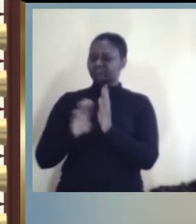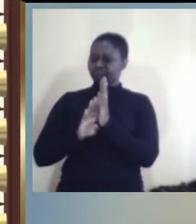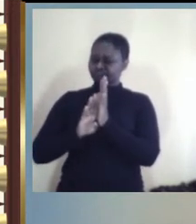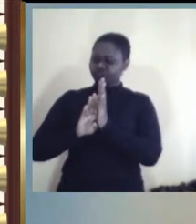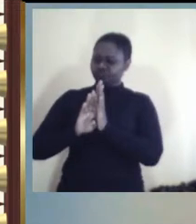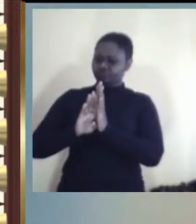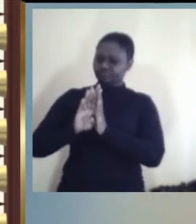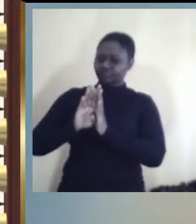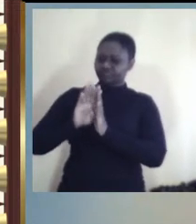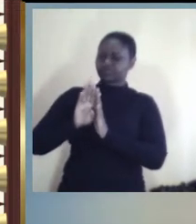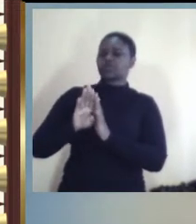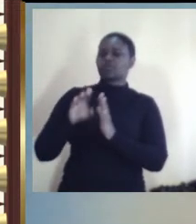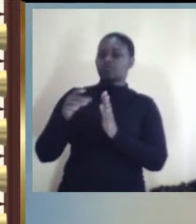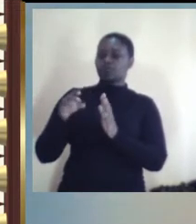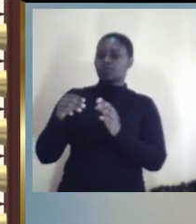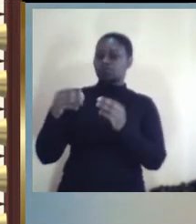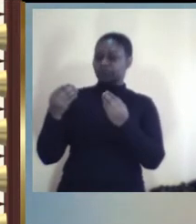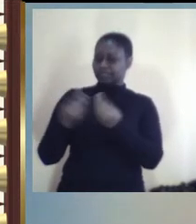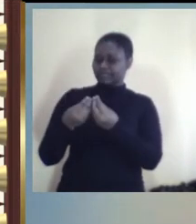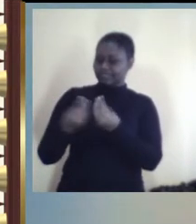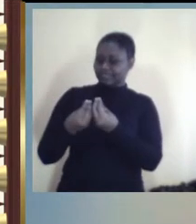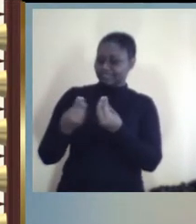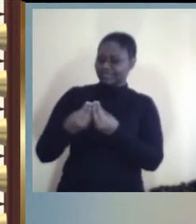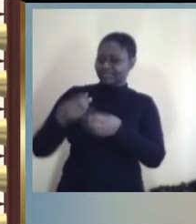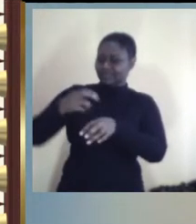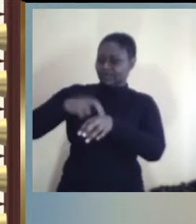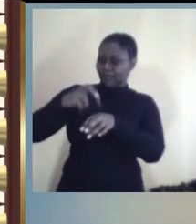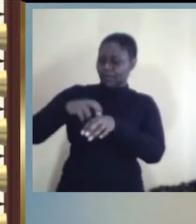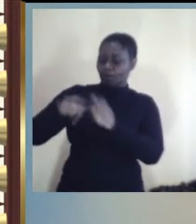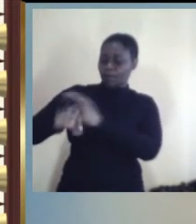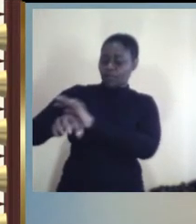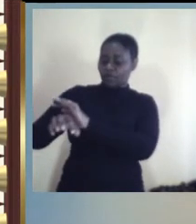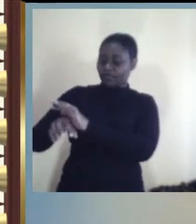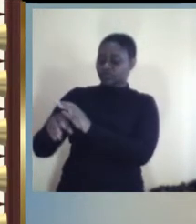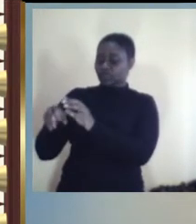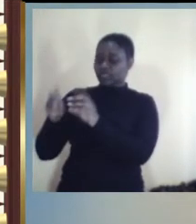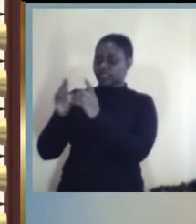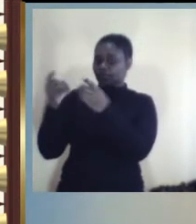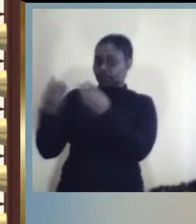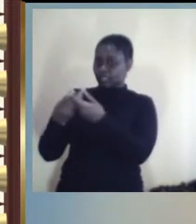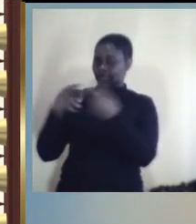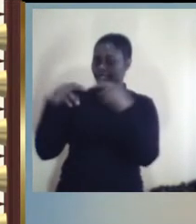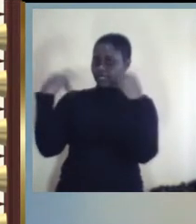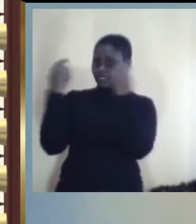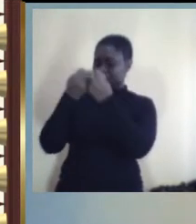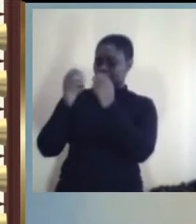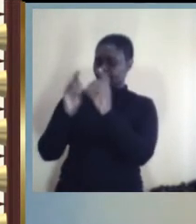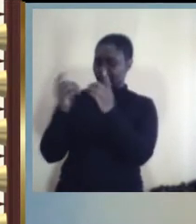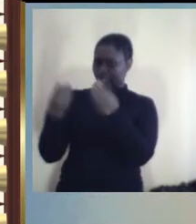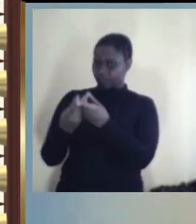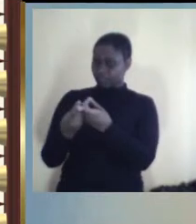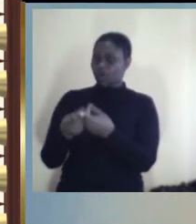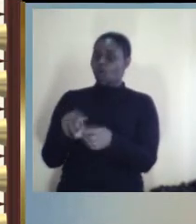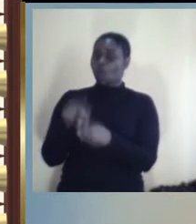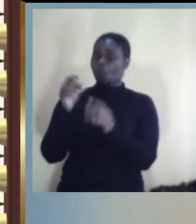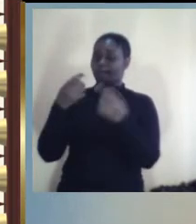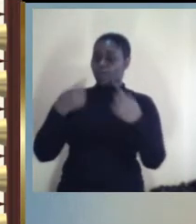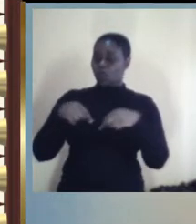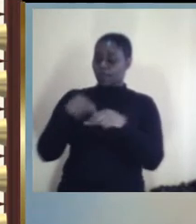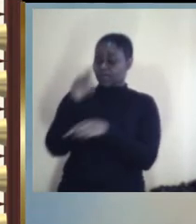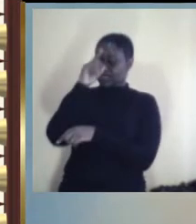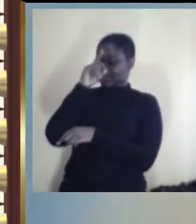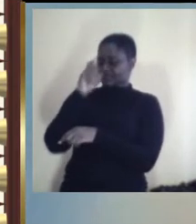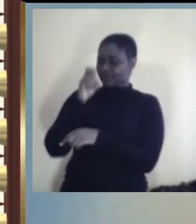the alignment of the provincial department and the national department. We believe that this